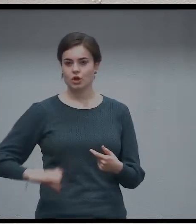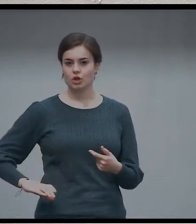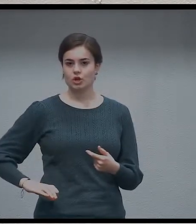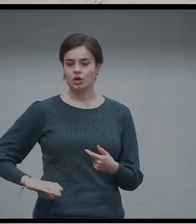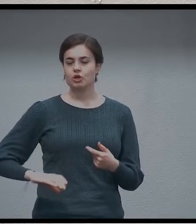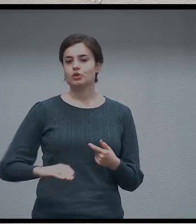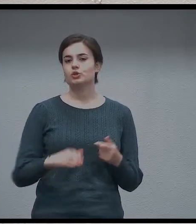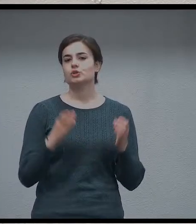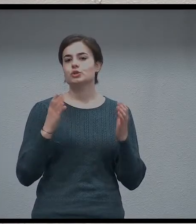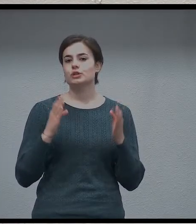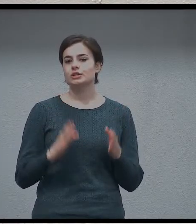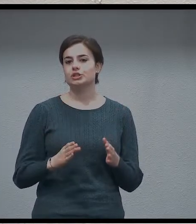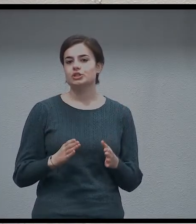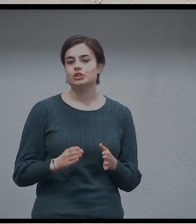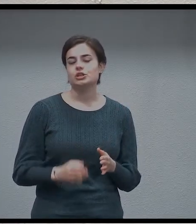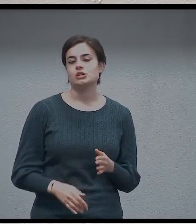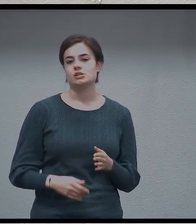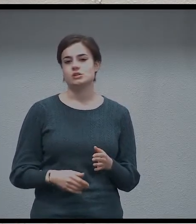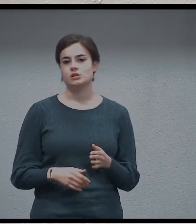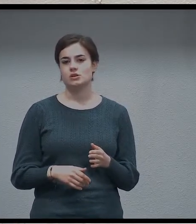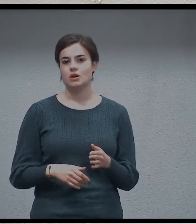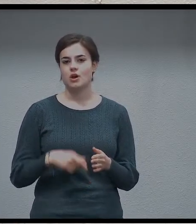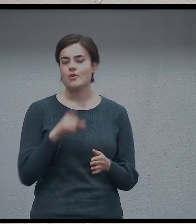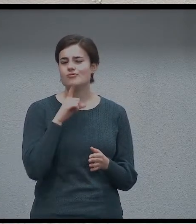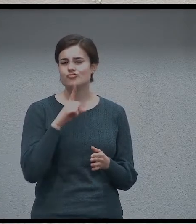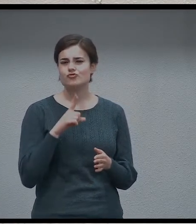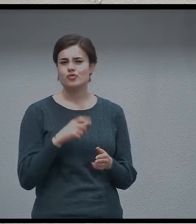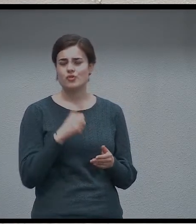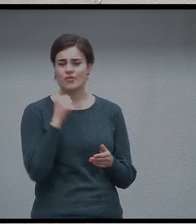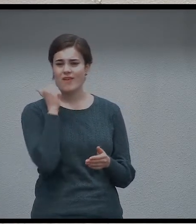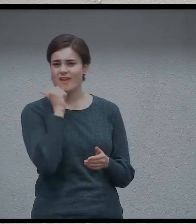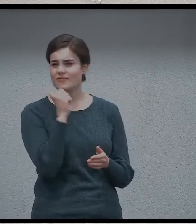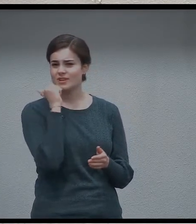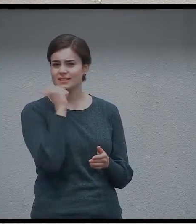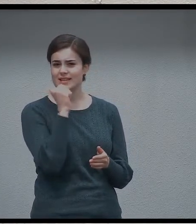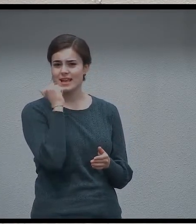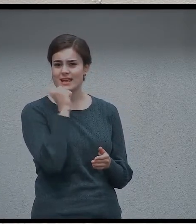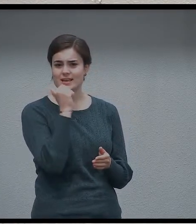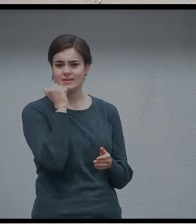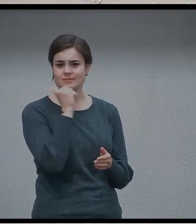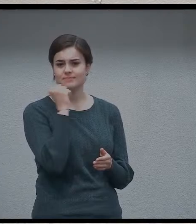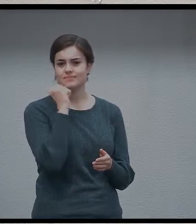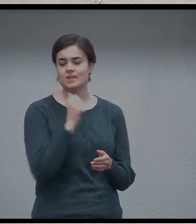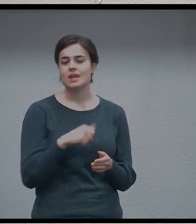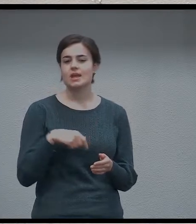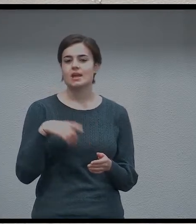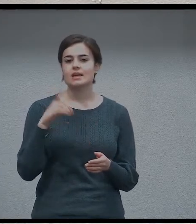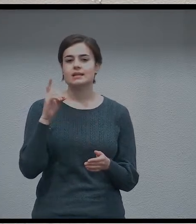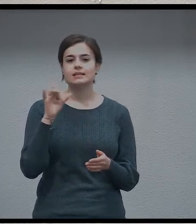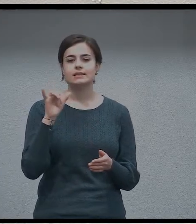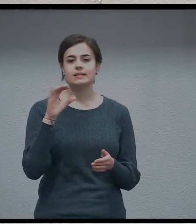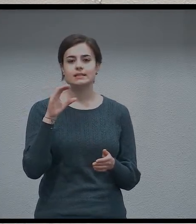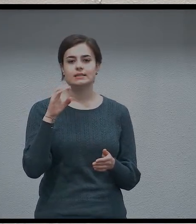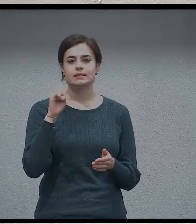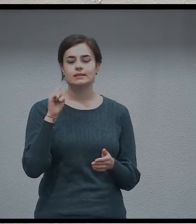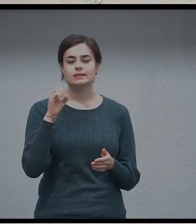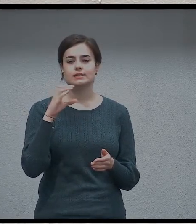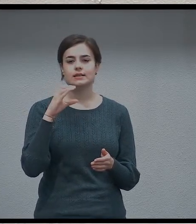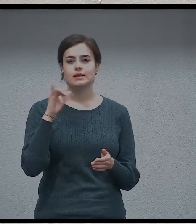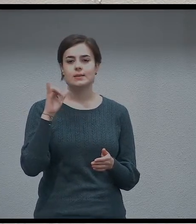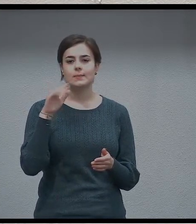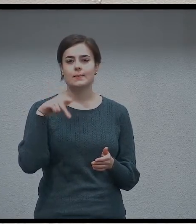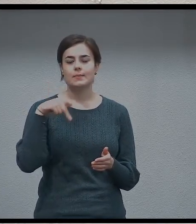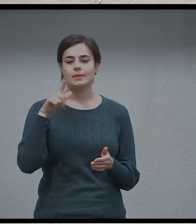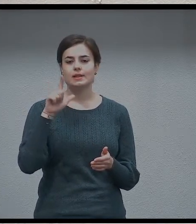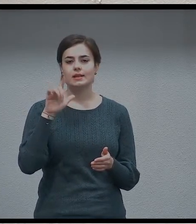day. The amount of discipline issues, very minimal. They just root for each